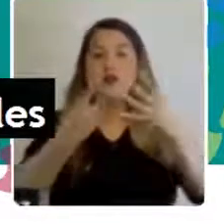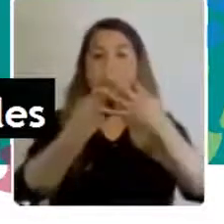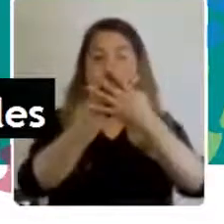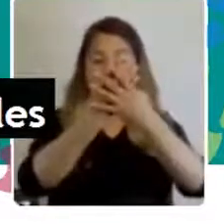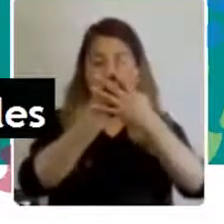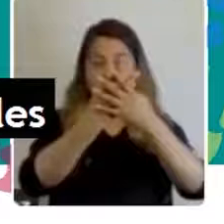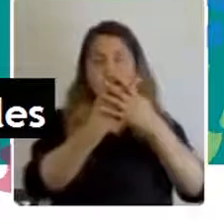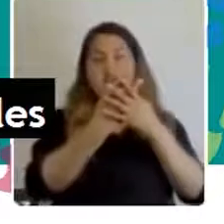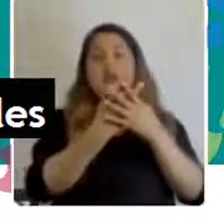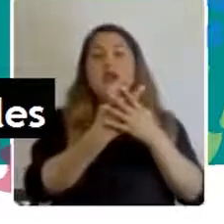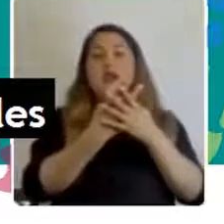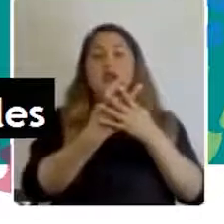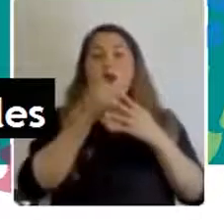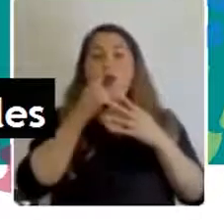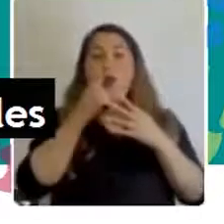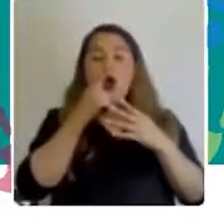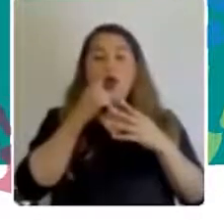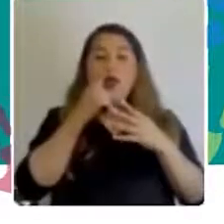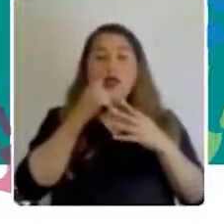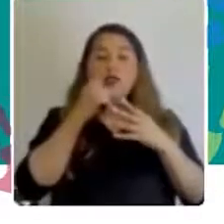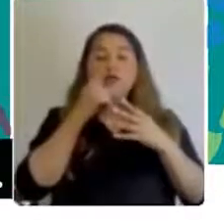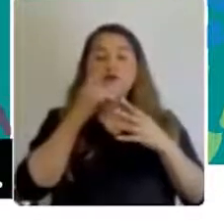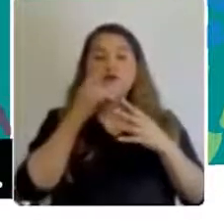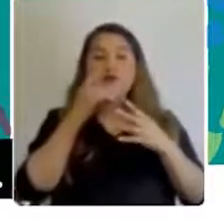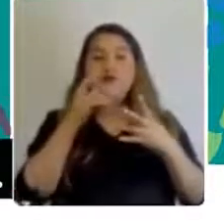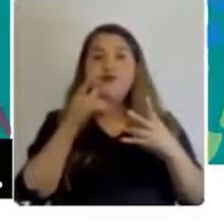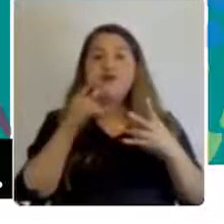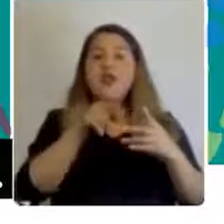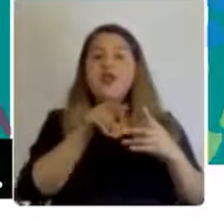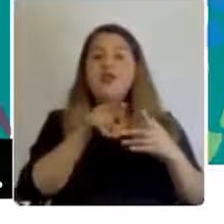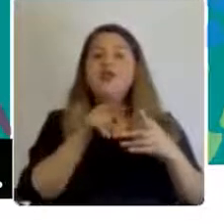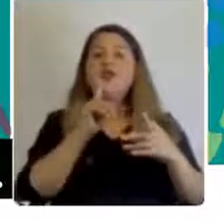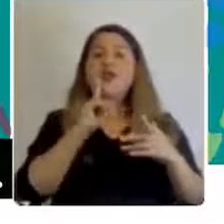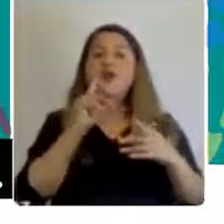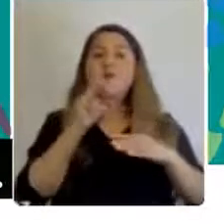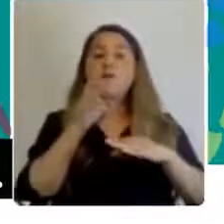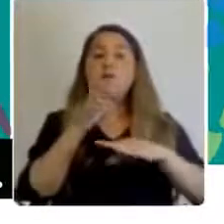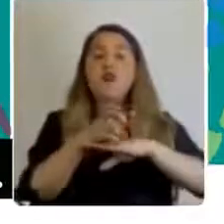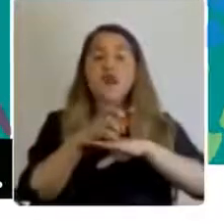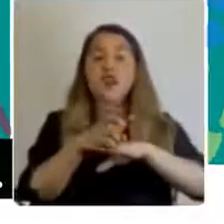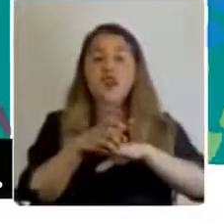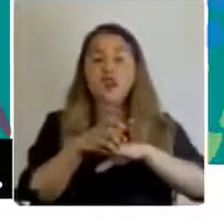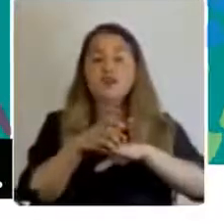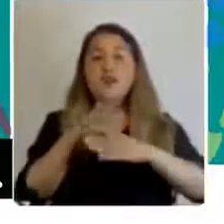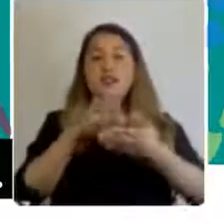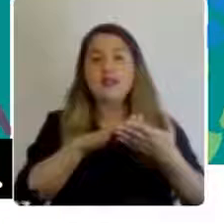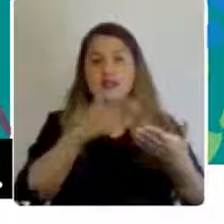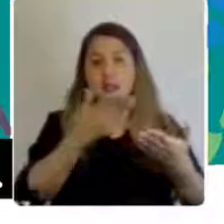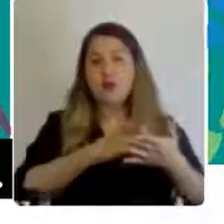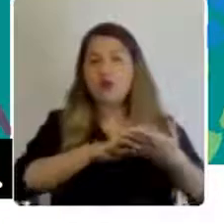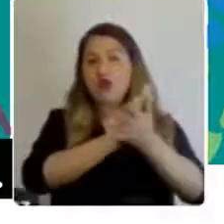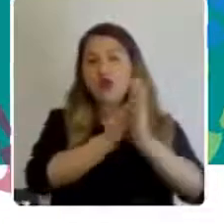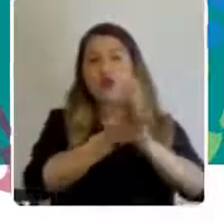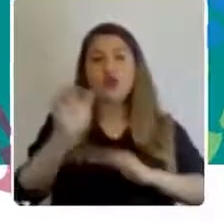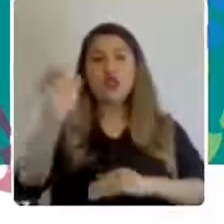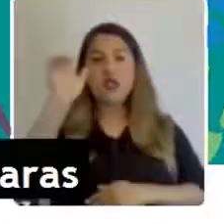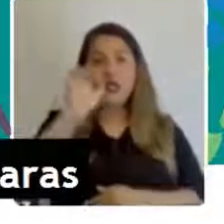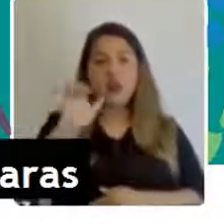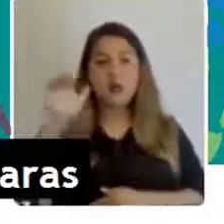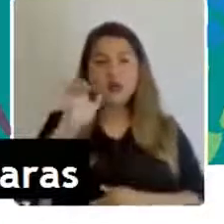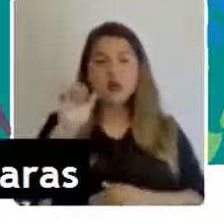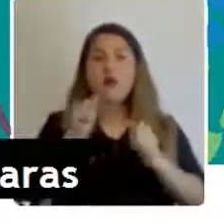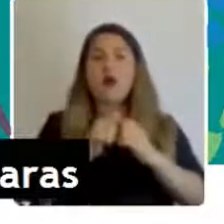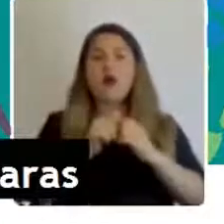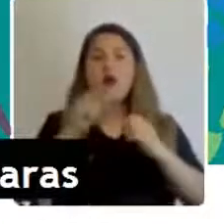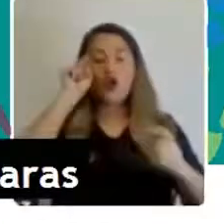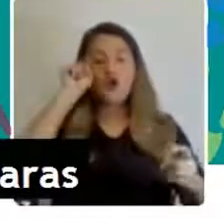healthcare providers across Europe in order to share expertise, for best healthcare. So the